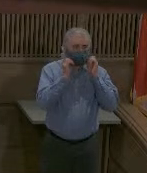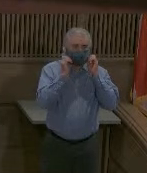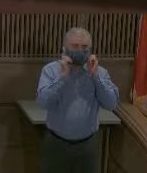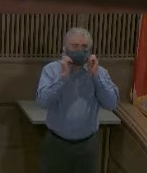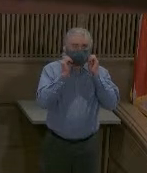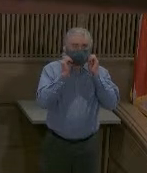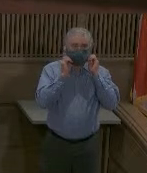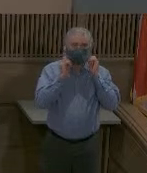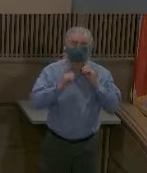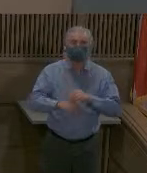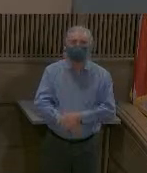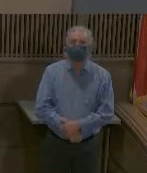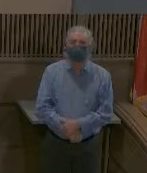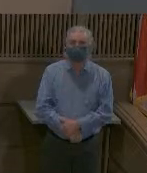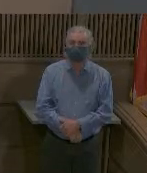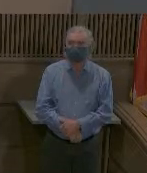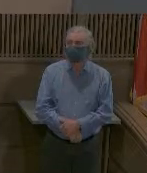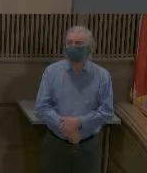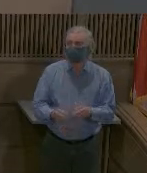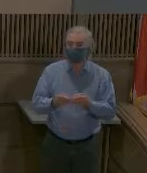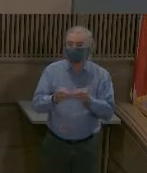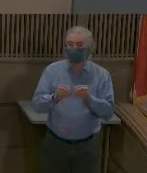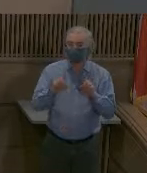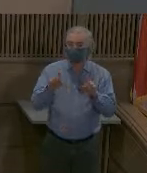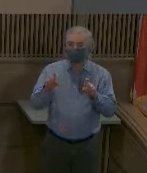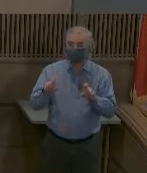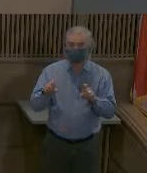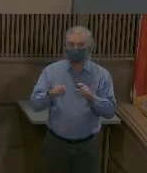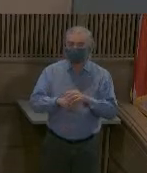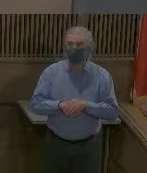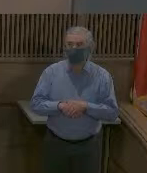Okay. Any other questions?